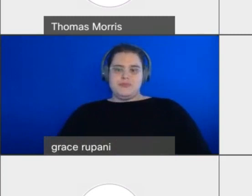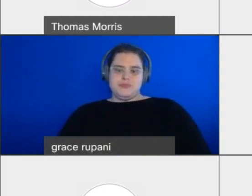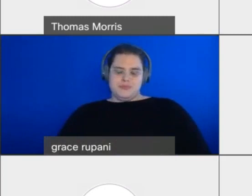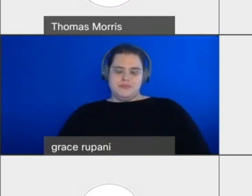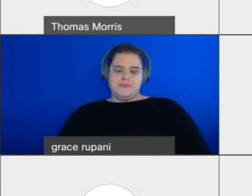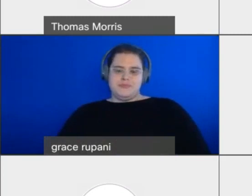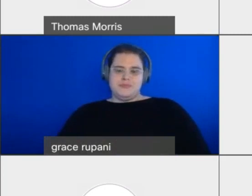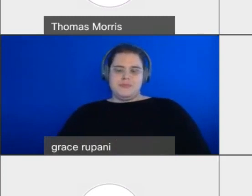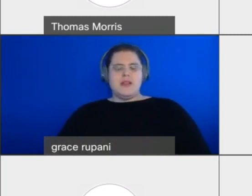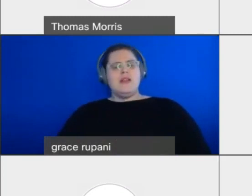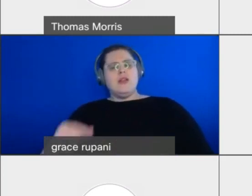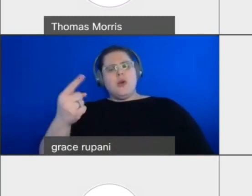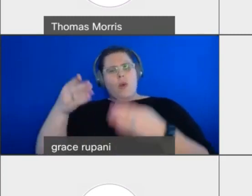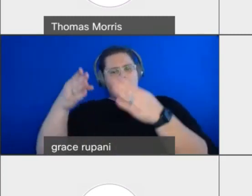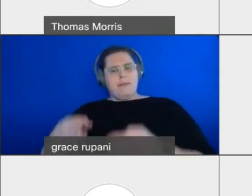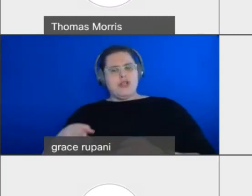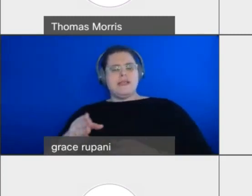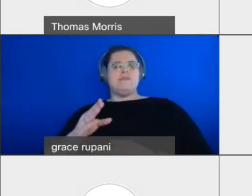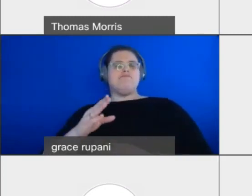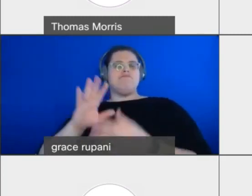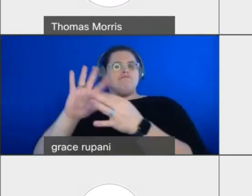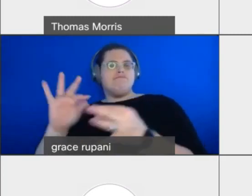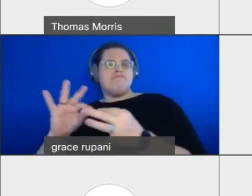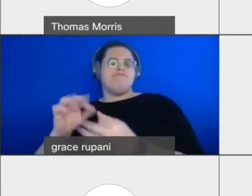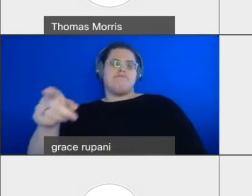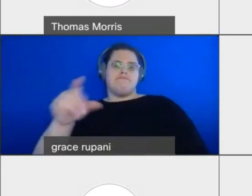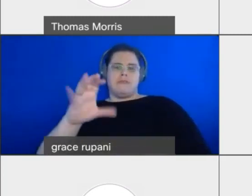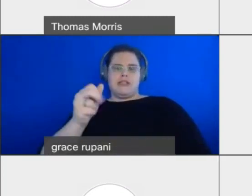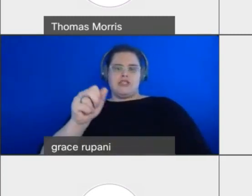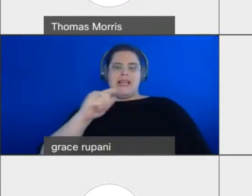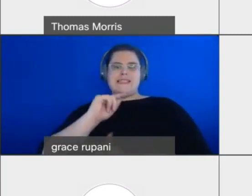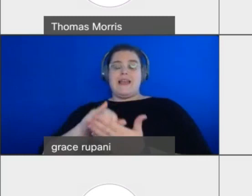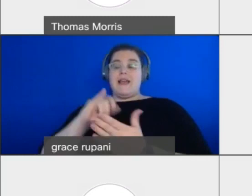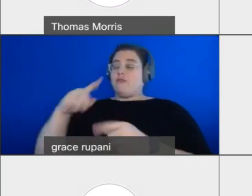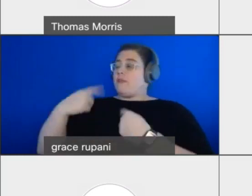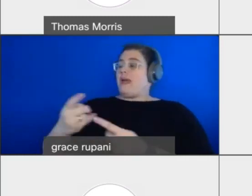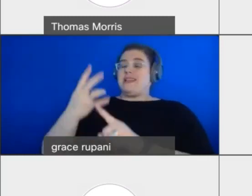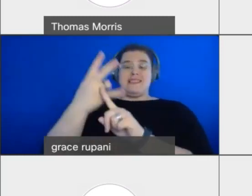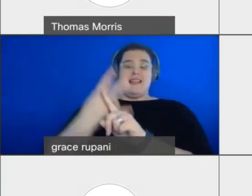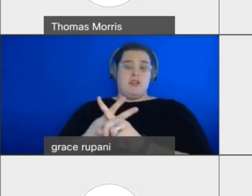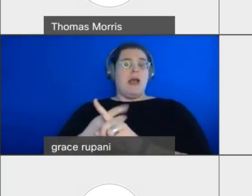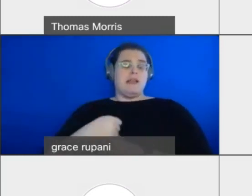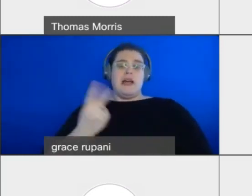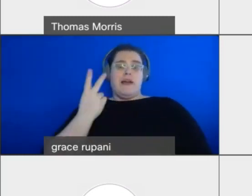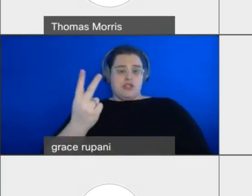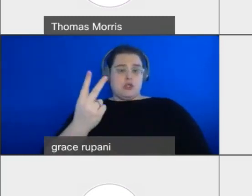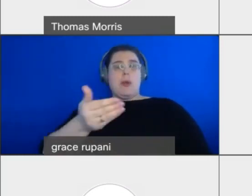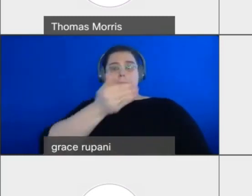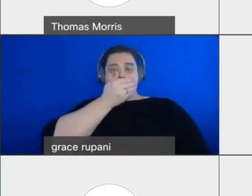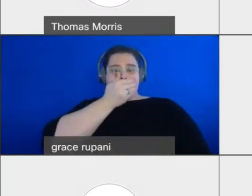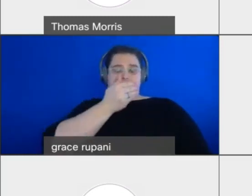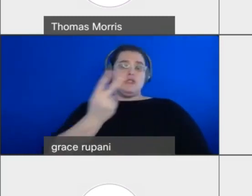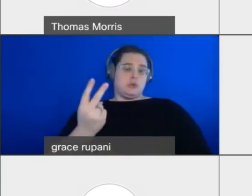There's one person who has shared that in their experience for the past 7 months, they've been wearing 2 masks, a surgical mask and a cloth